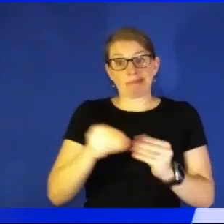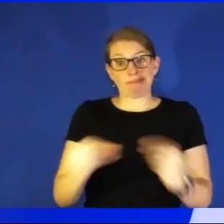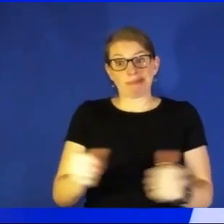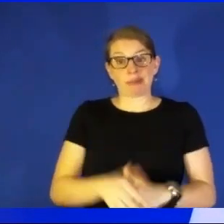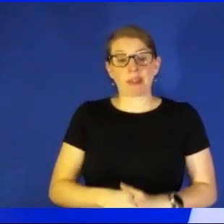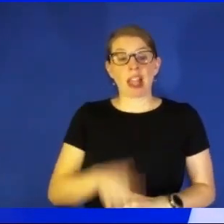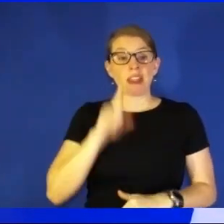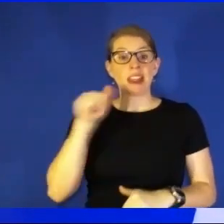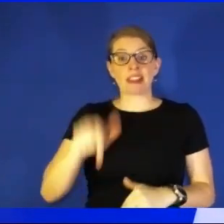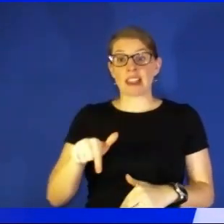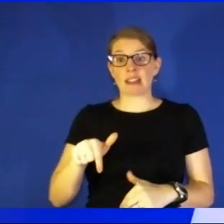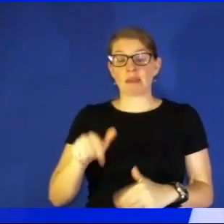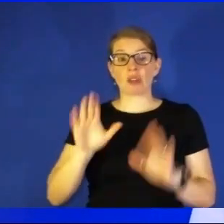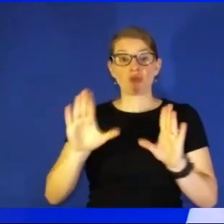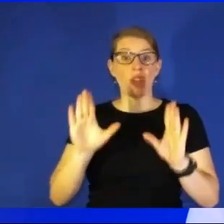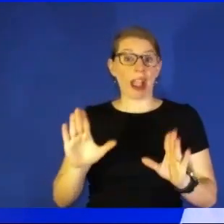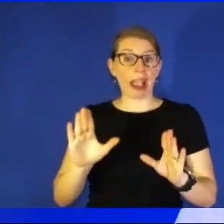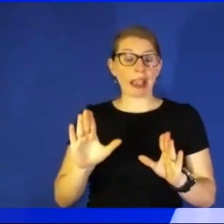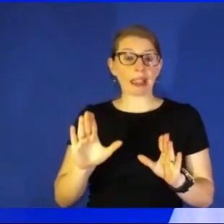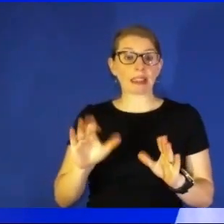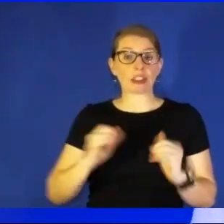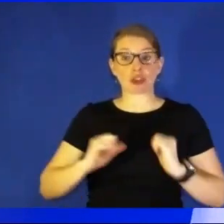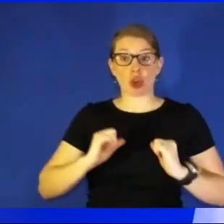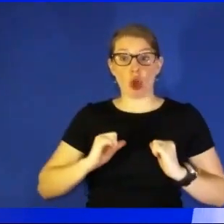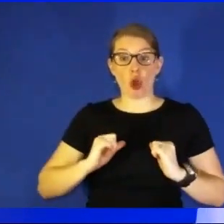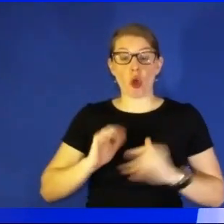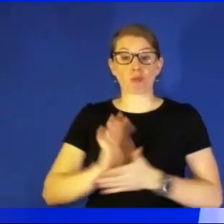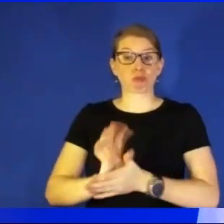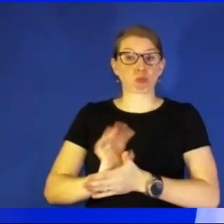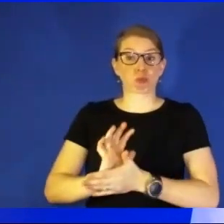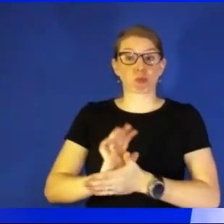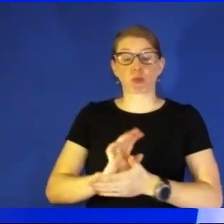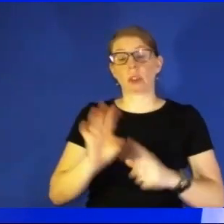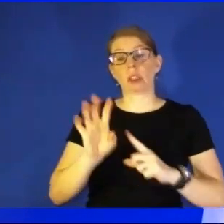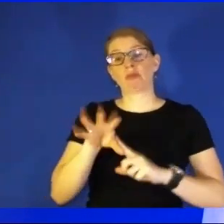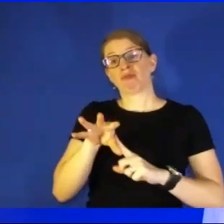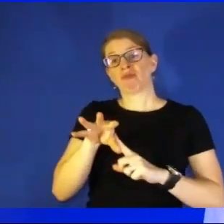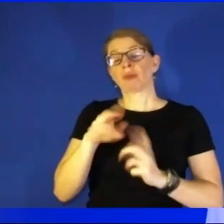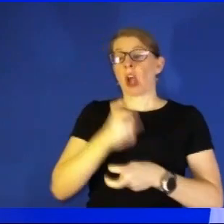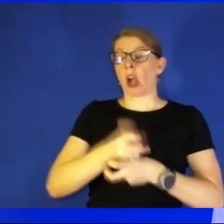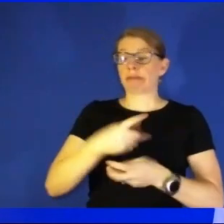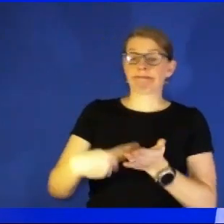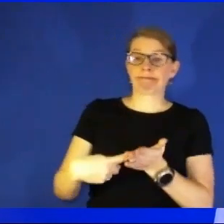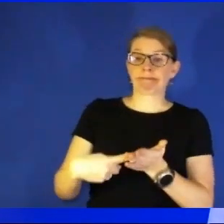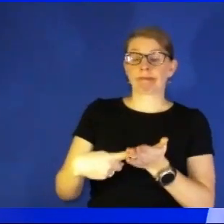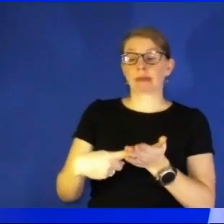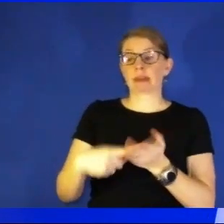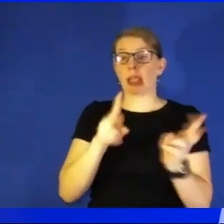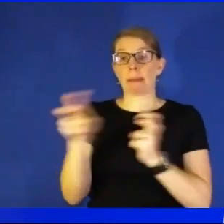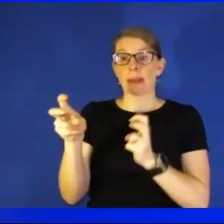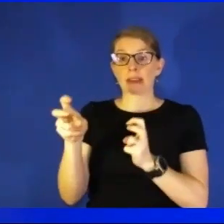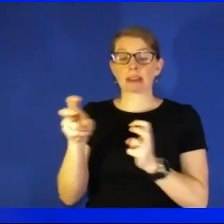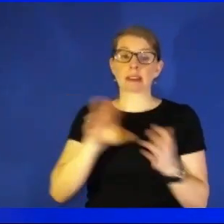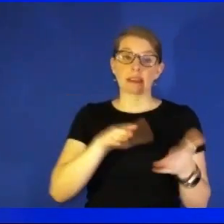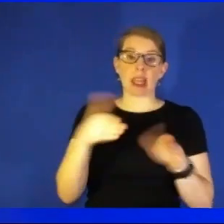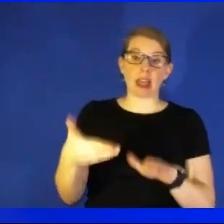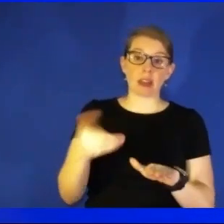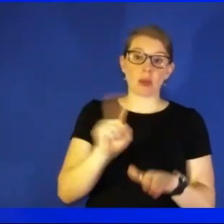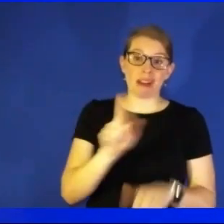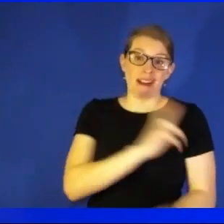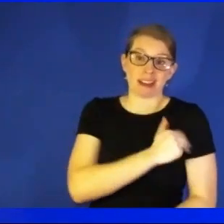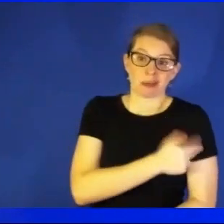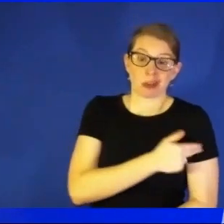show. Very hard to discuss topics. Death in the hospital, obviously COVID, the pandemic. All of this is wrapped